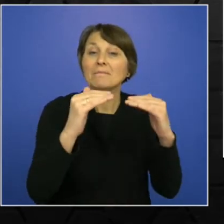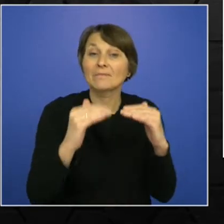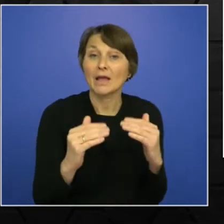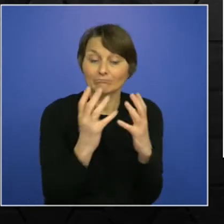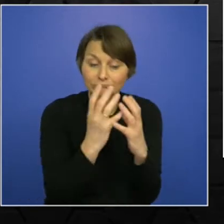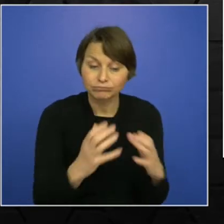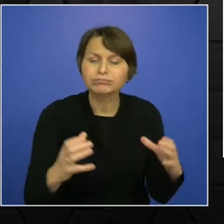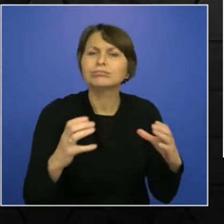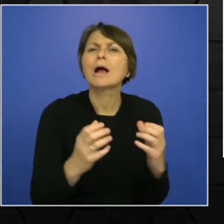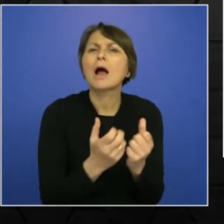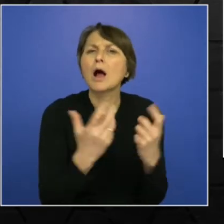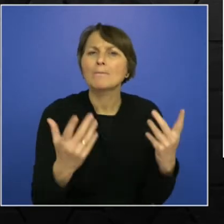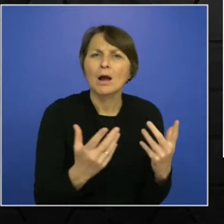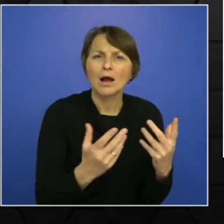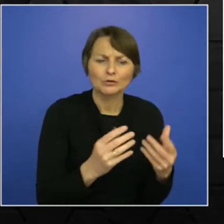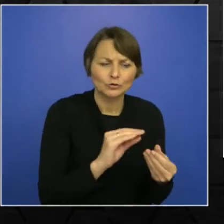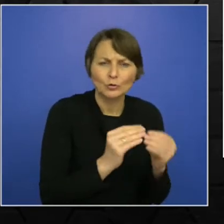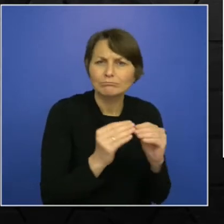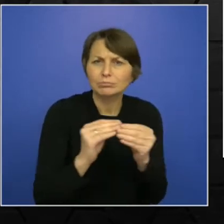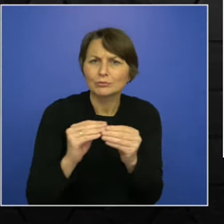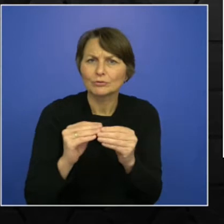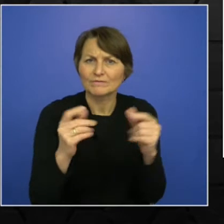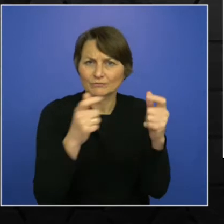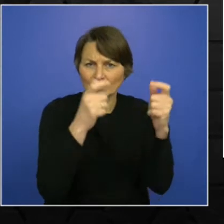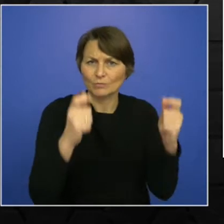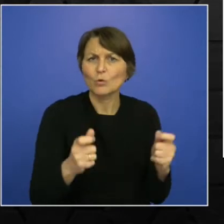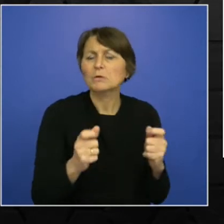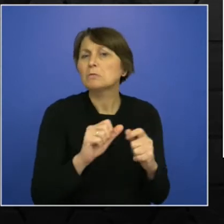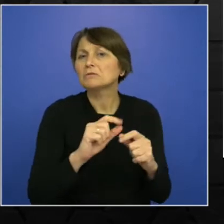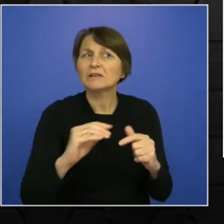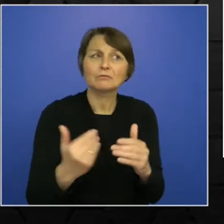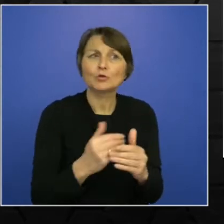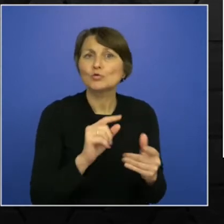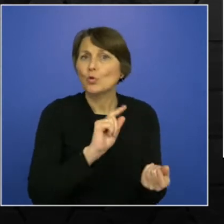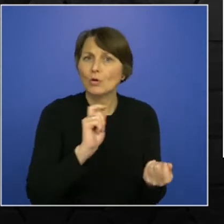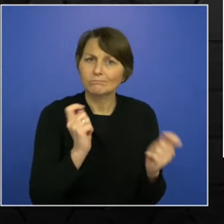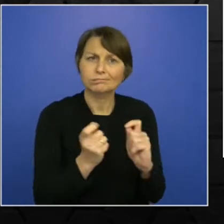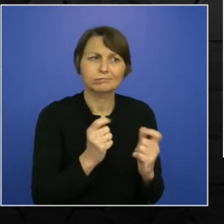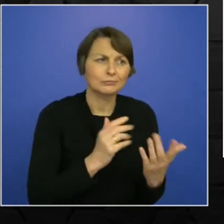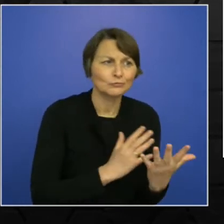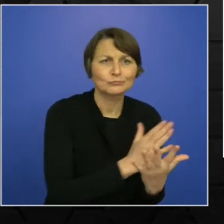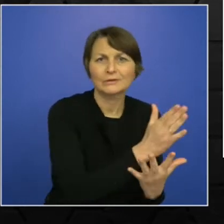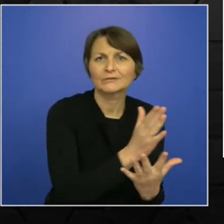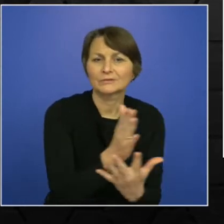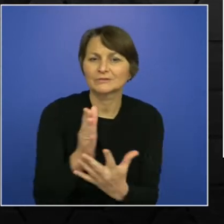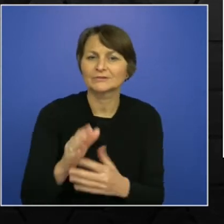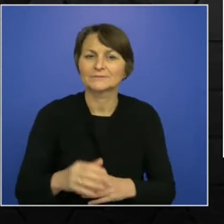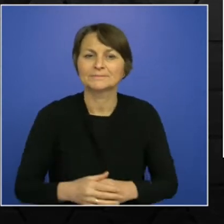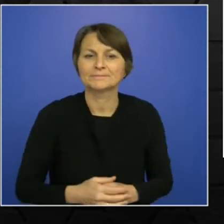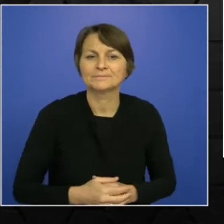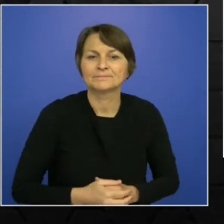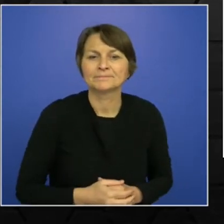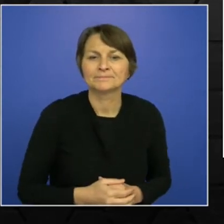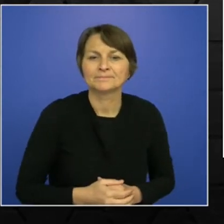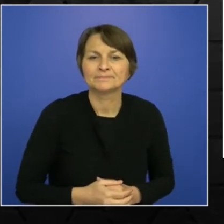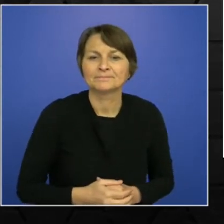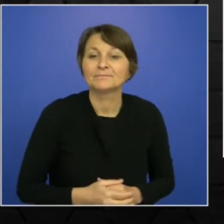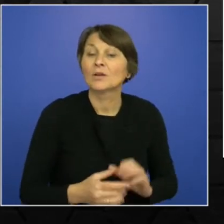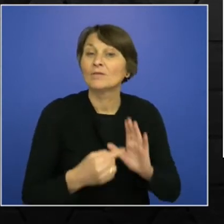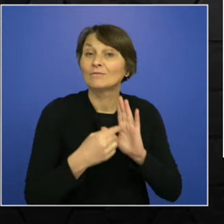framework of Apache Spark in several new directions. So what does it do? What all new dimensions it adds is, like,